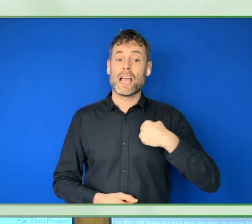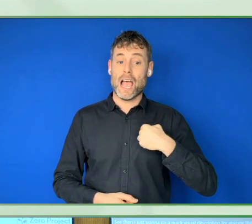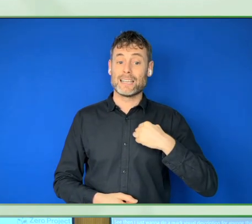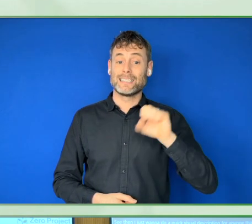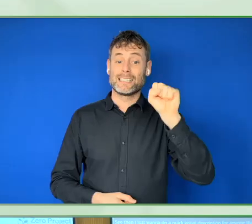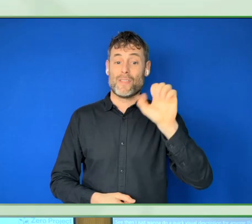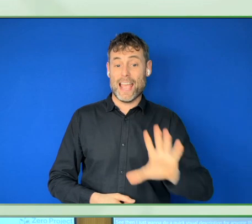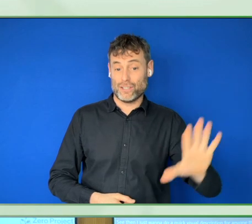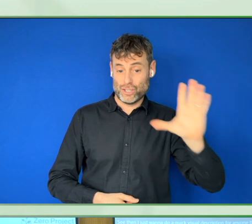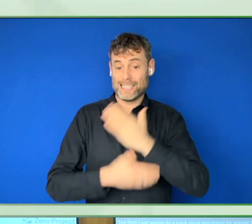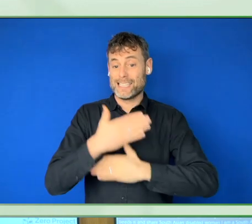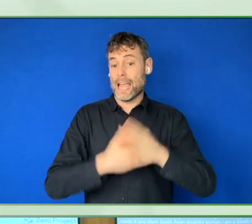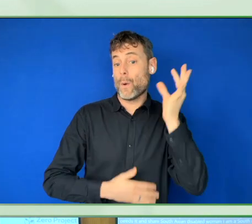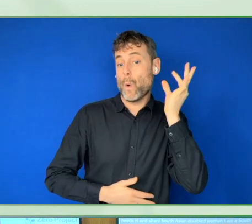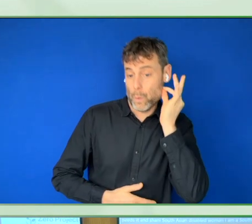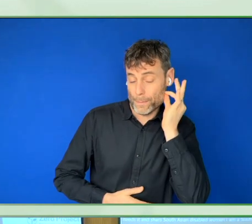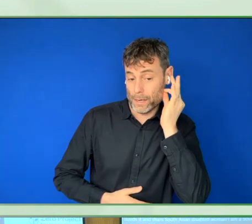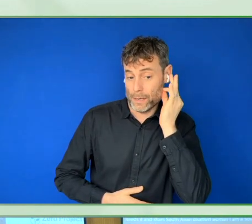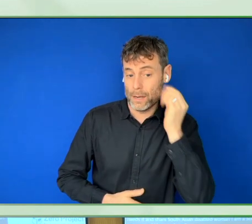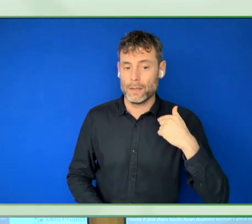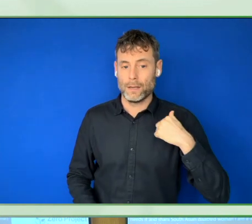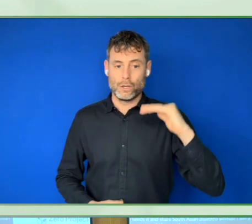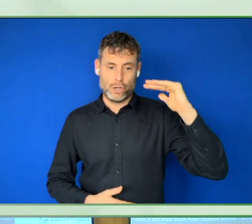Asian woman and I have a short stature.